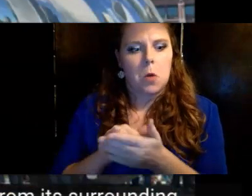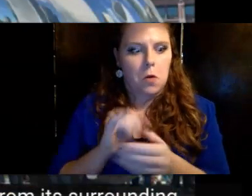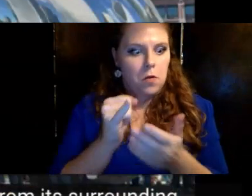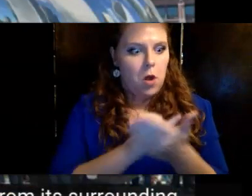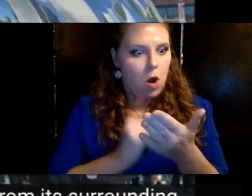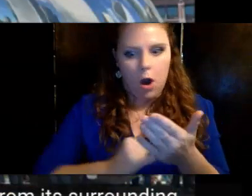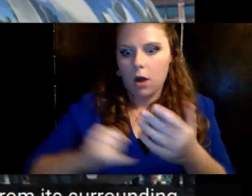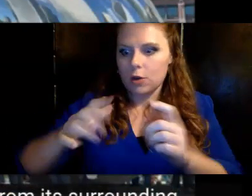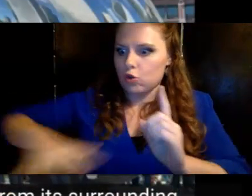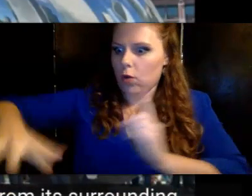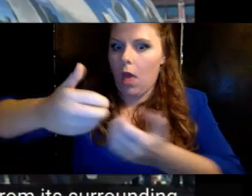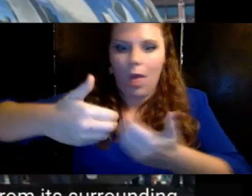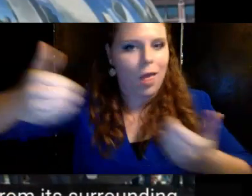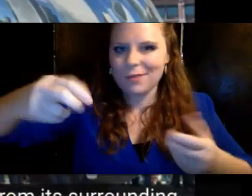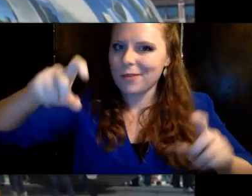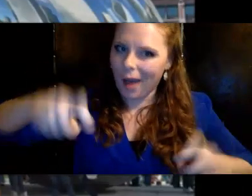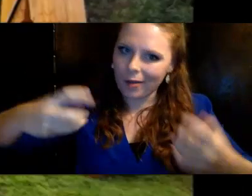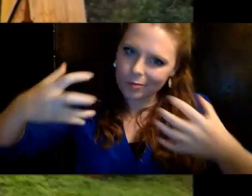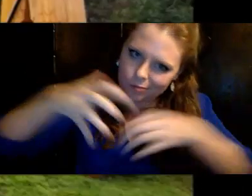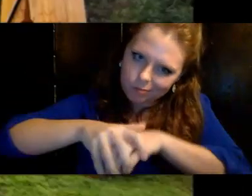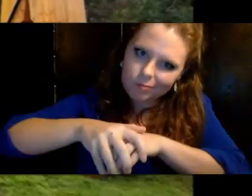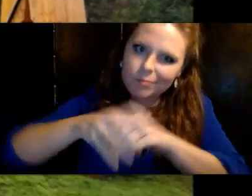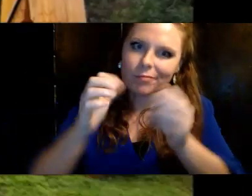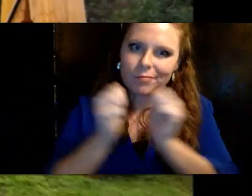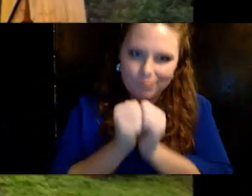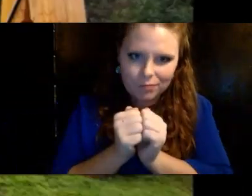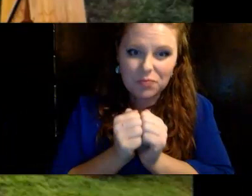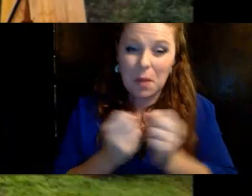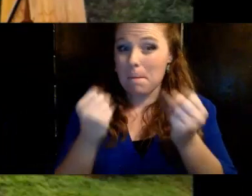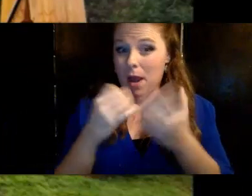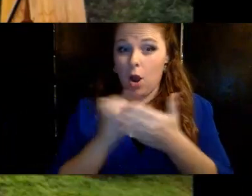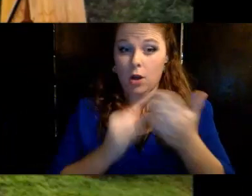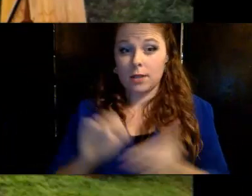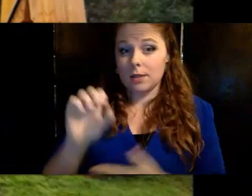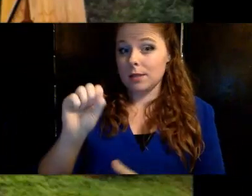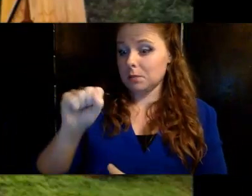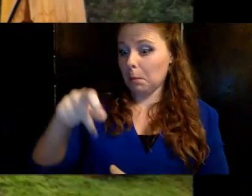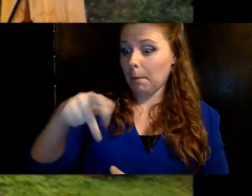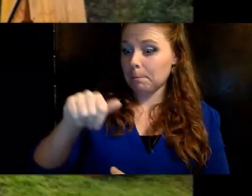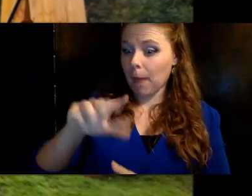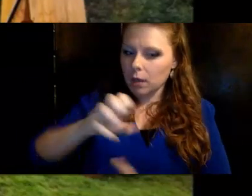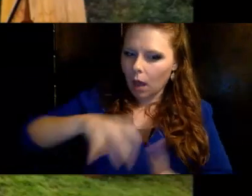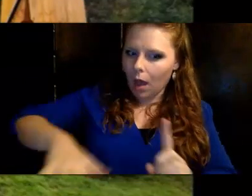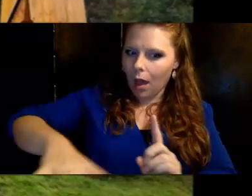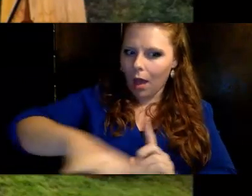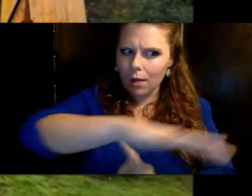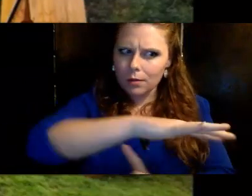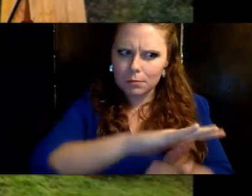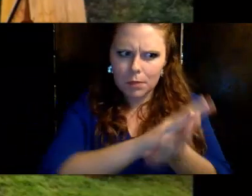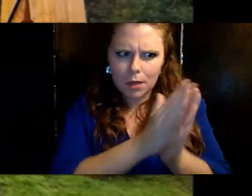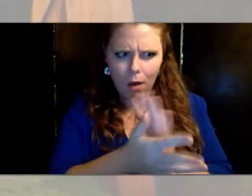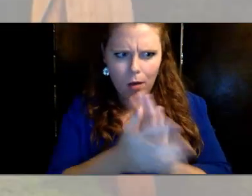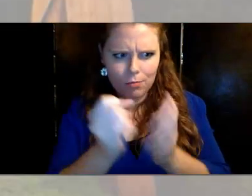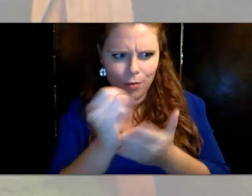work from its surrounding environment. So for many artists then, space and how to transform it is the